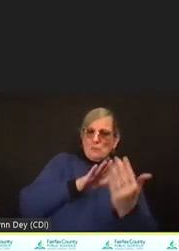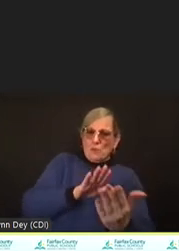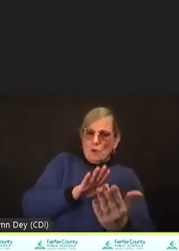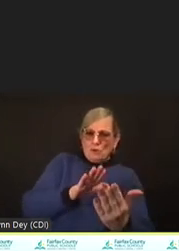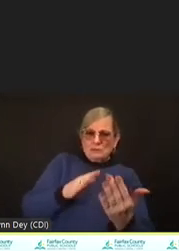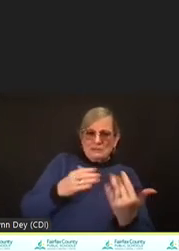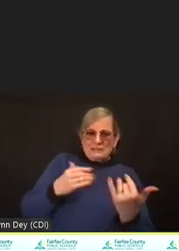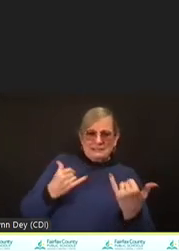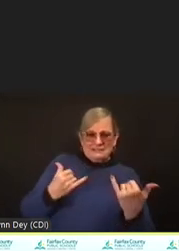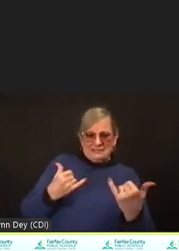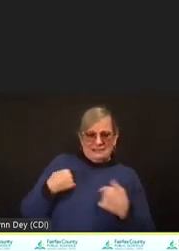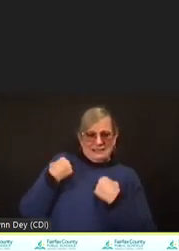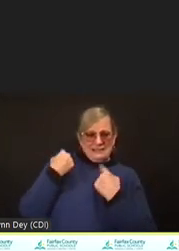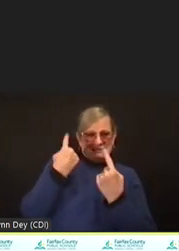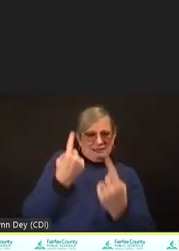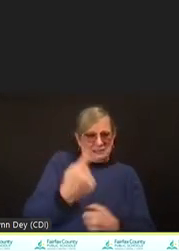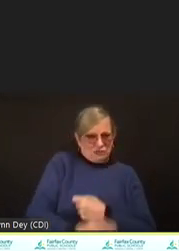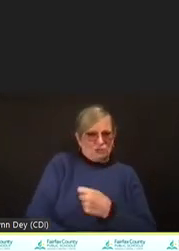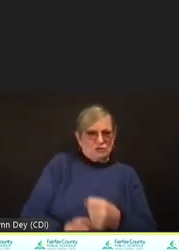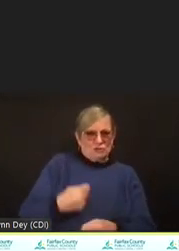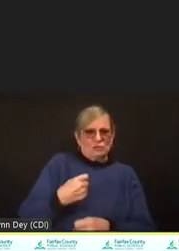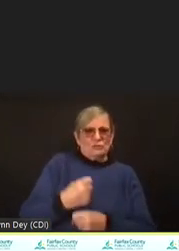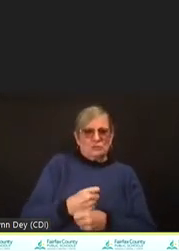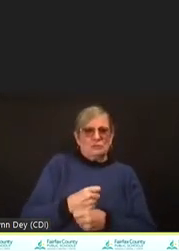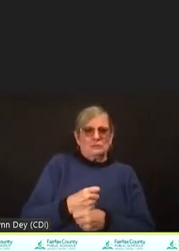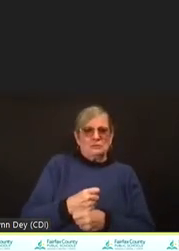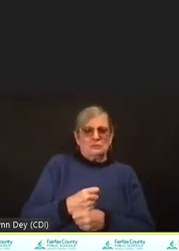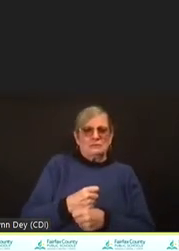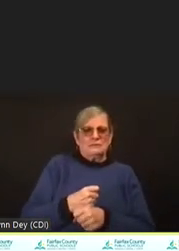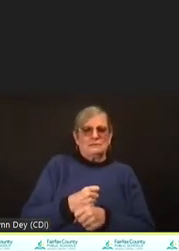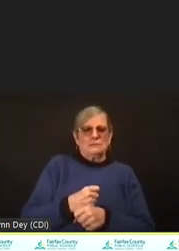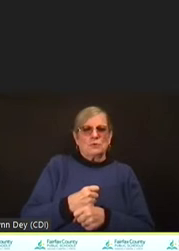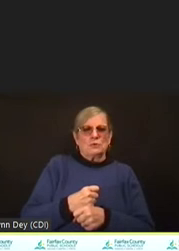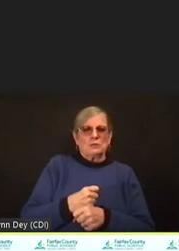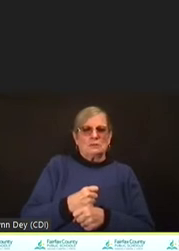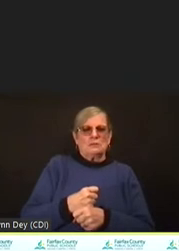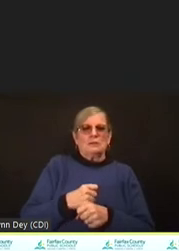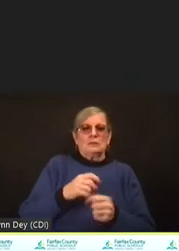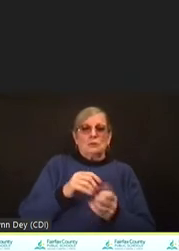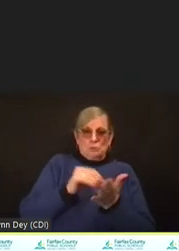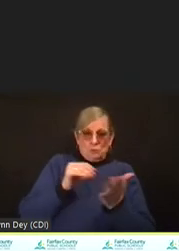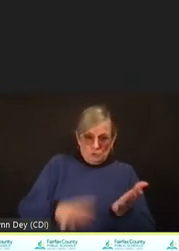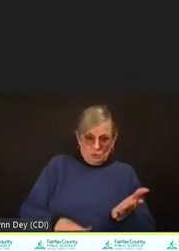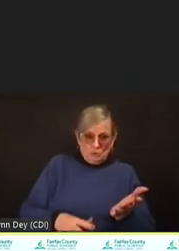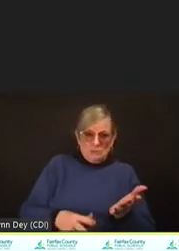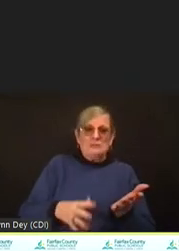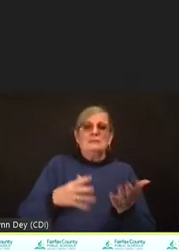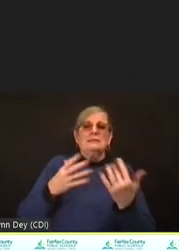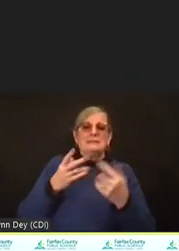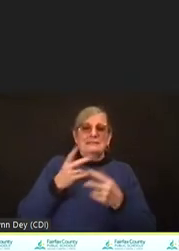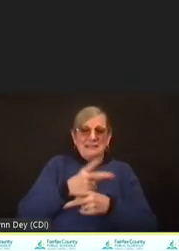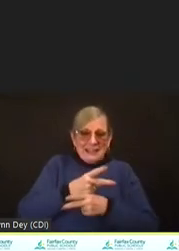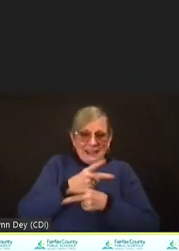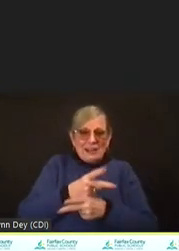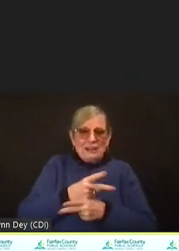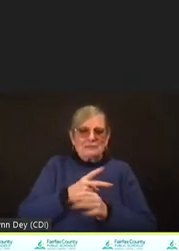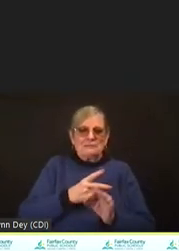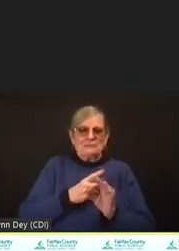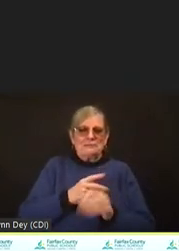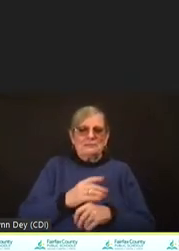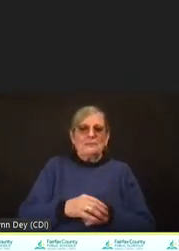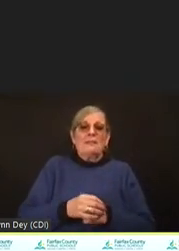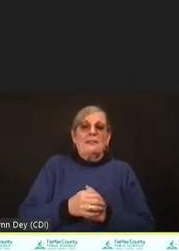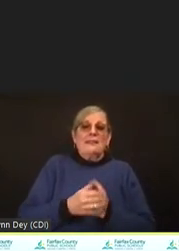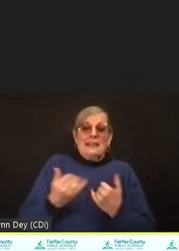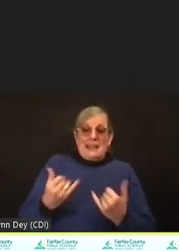and a successful approach in working with our students in a caring way. I do want to also just acknowledge that today,